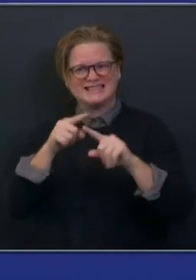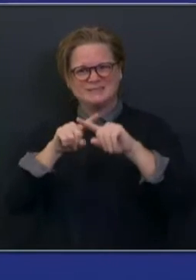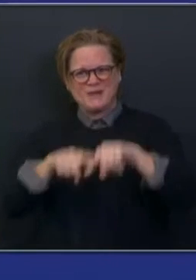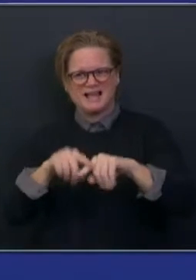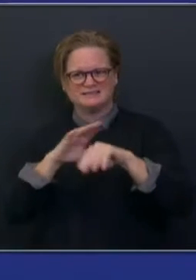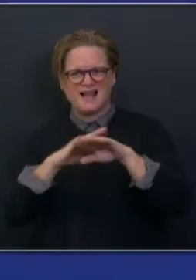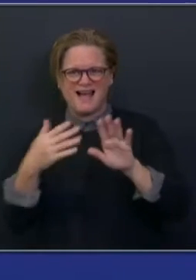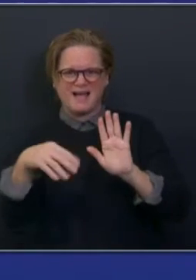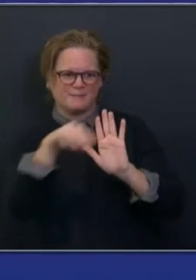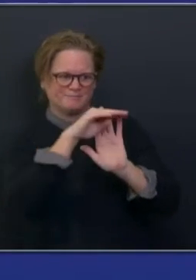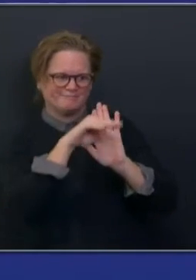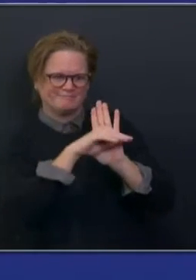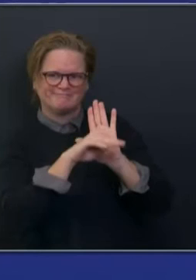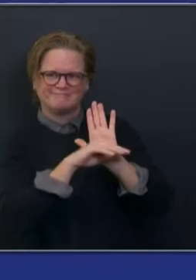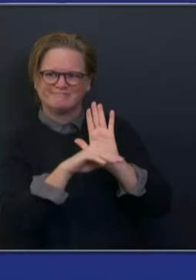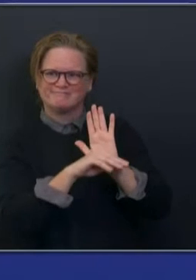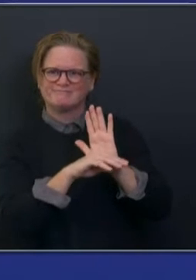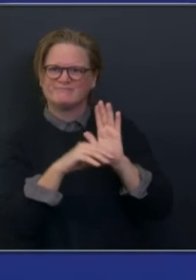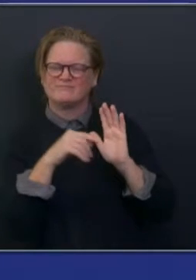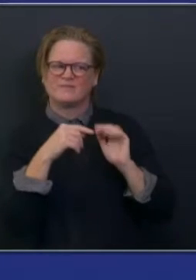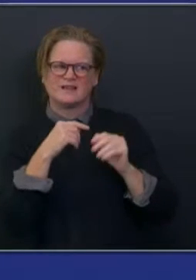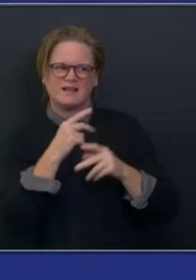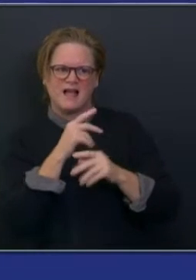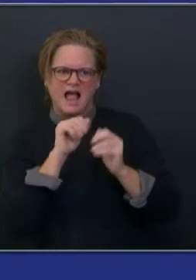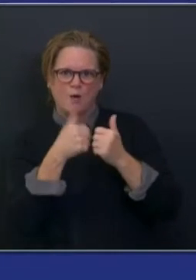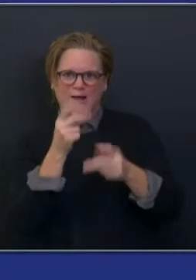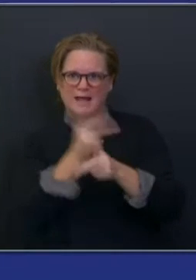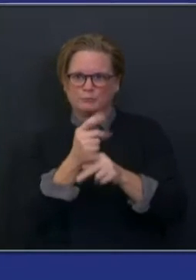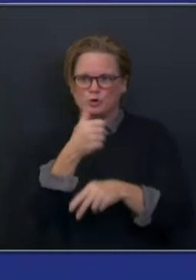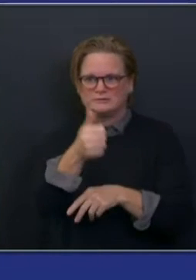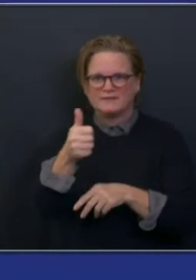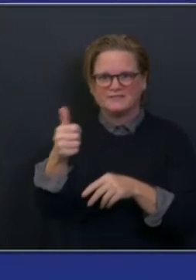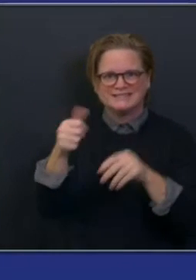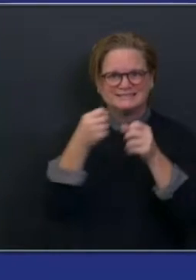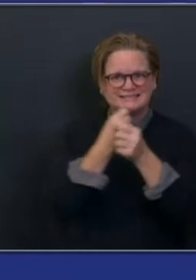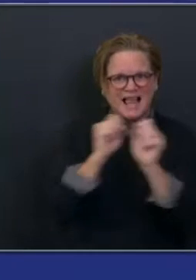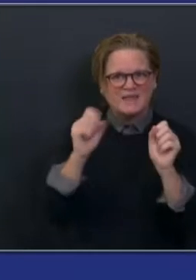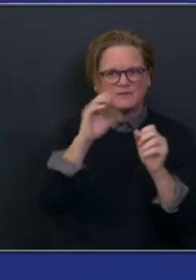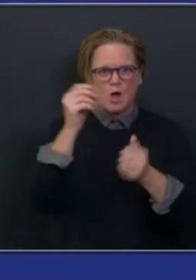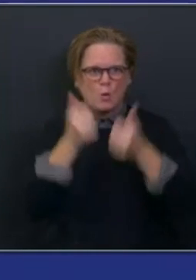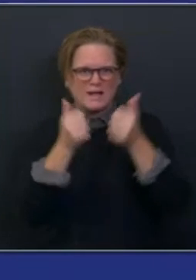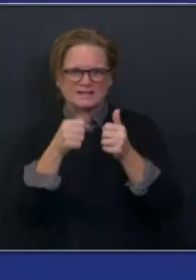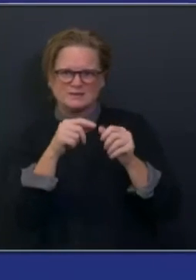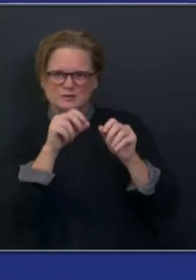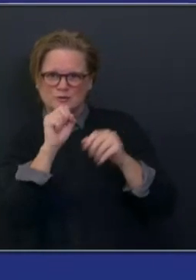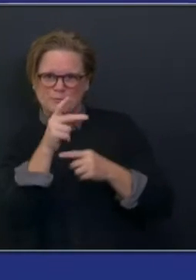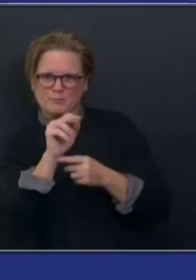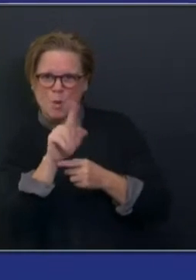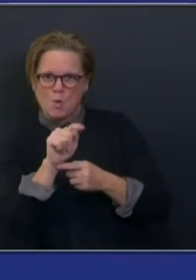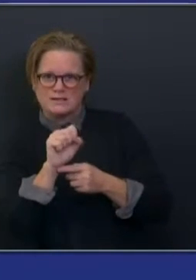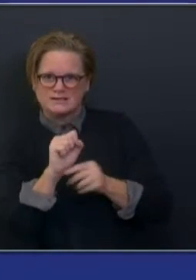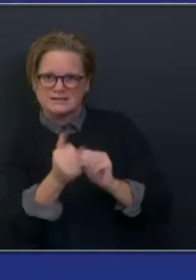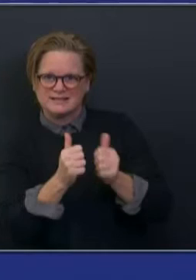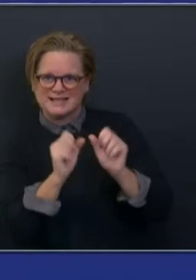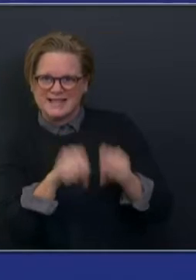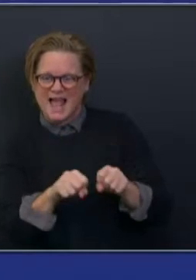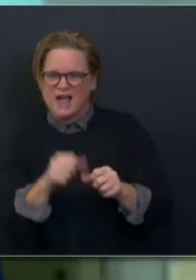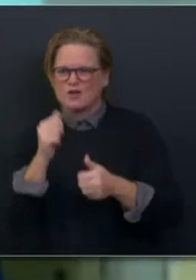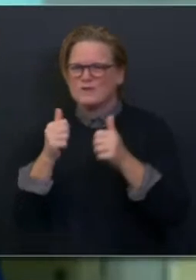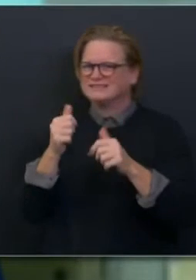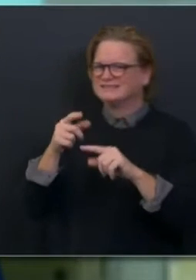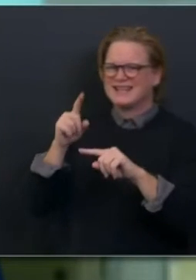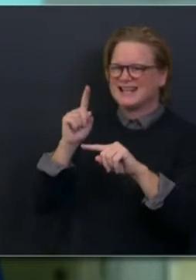those guidelines are available. And I appreciate you highlighting them and asking about them. And I encourage people to go to the COVID-19 website to learn more about